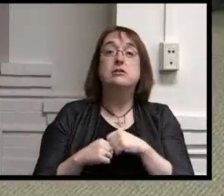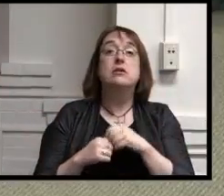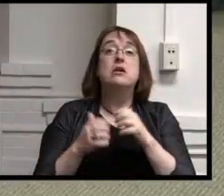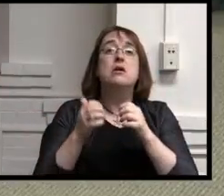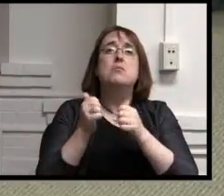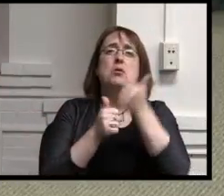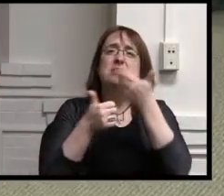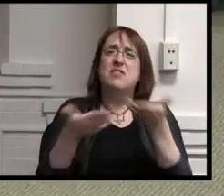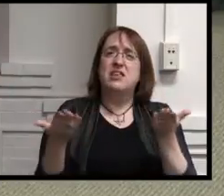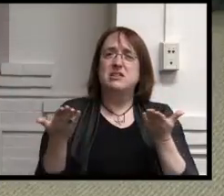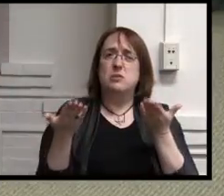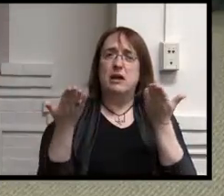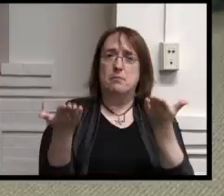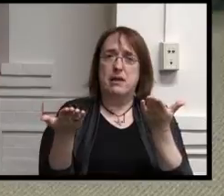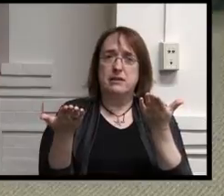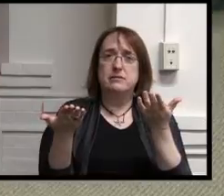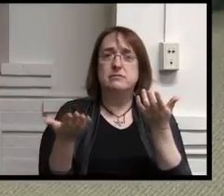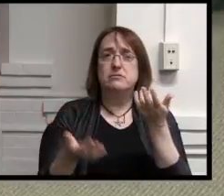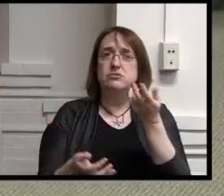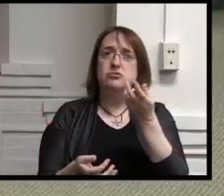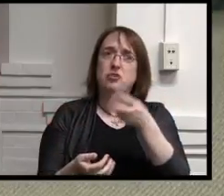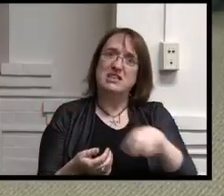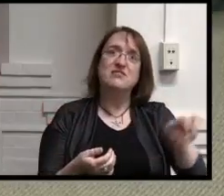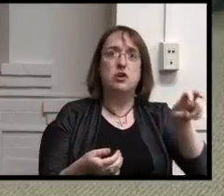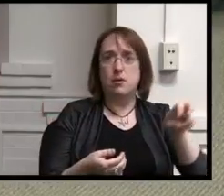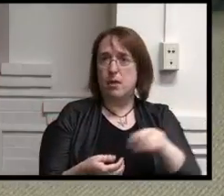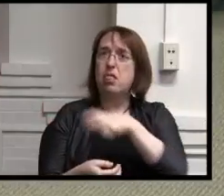in is transferable. I mean, it's